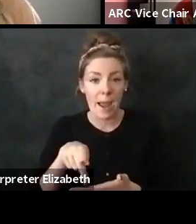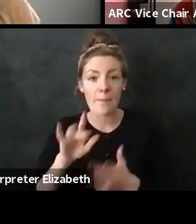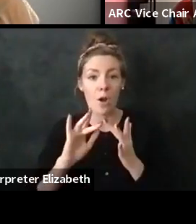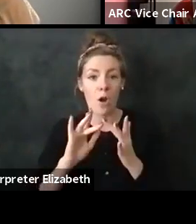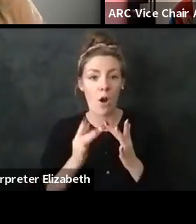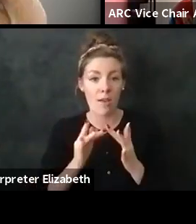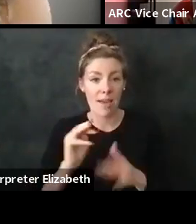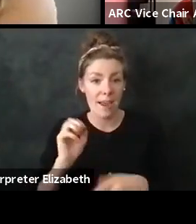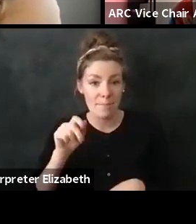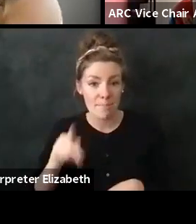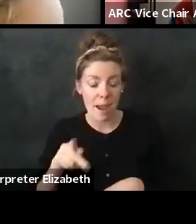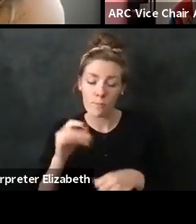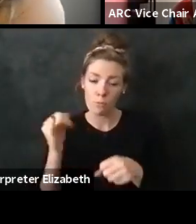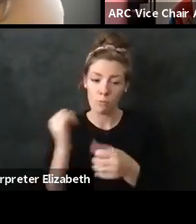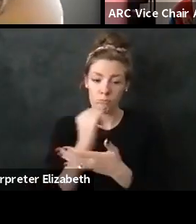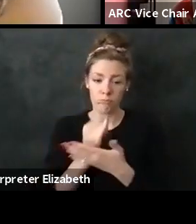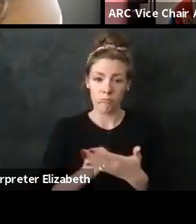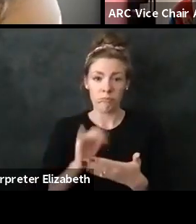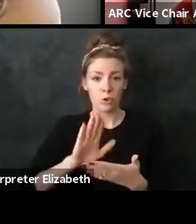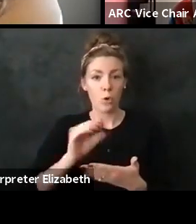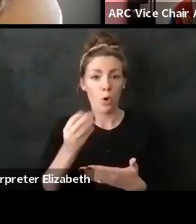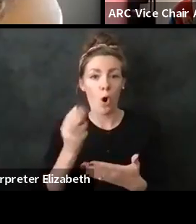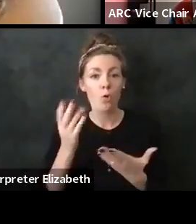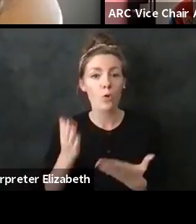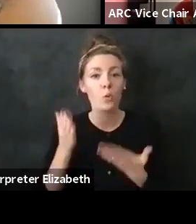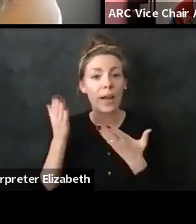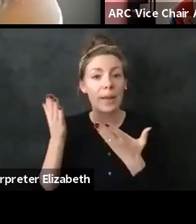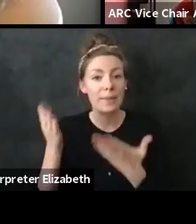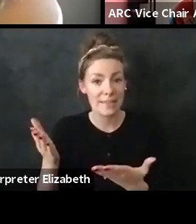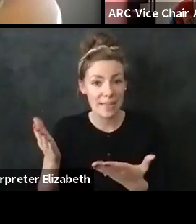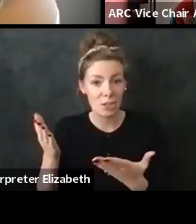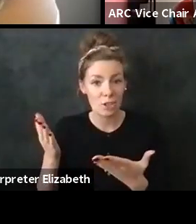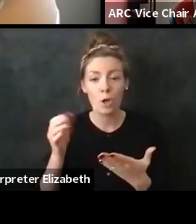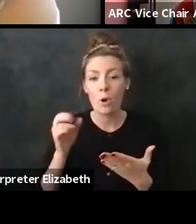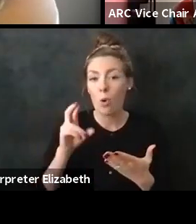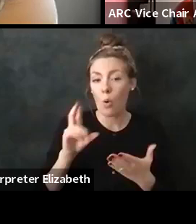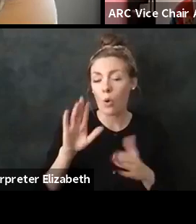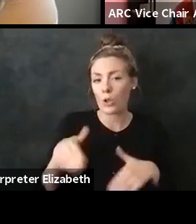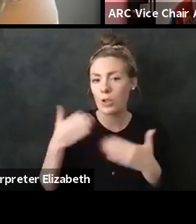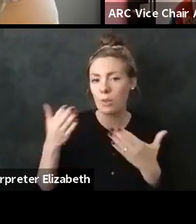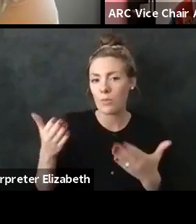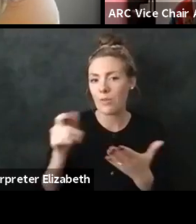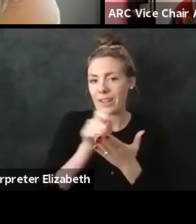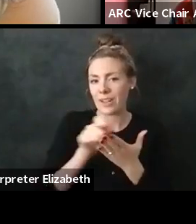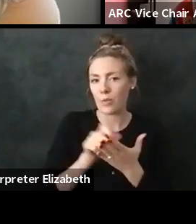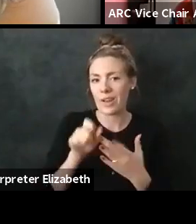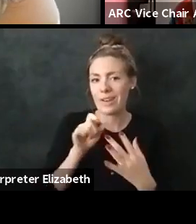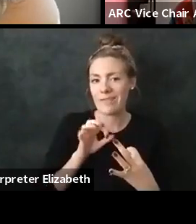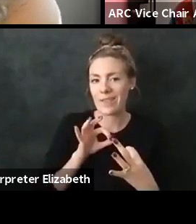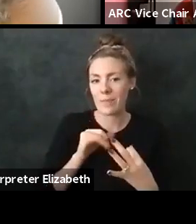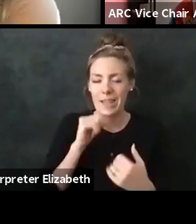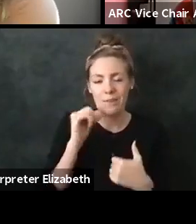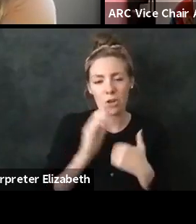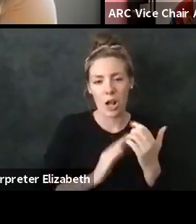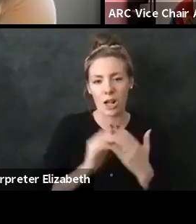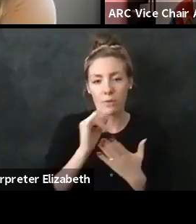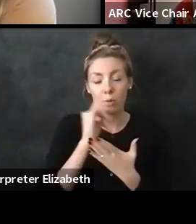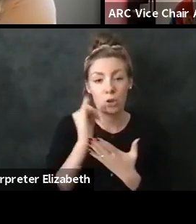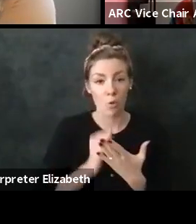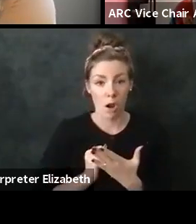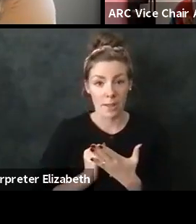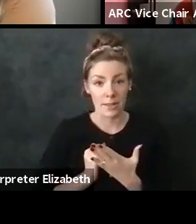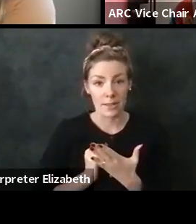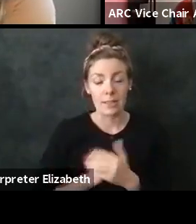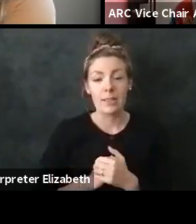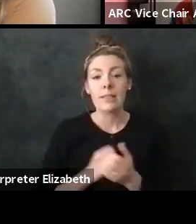that you can actually use to draw your own recommended map. You can draw your own map or you can provide written input if you're not comfortable drawing a map. A lot of